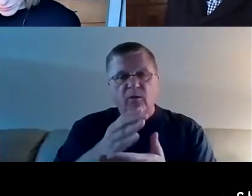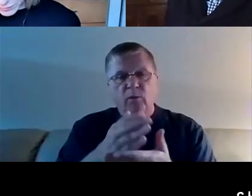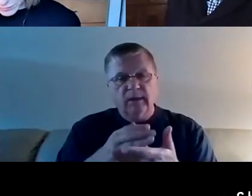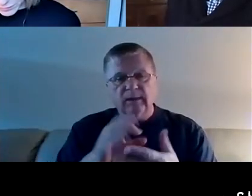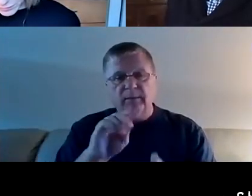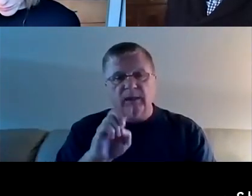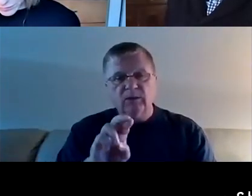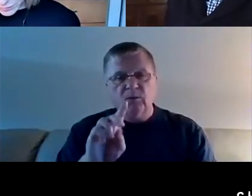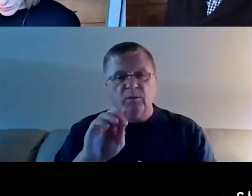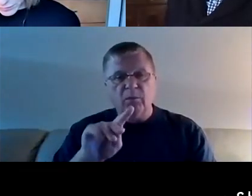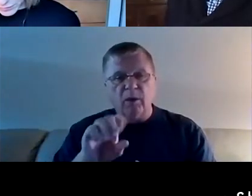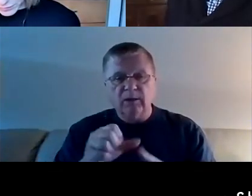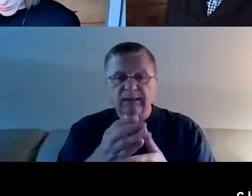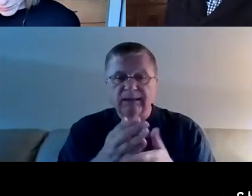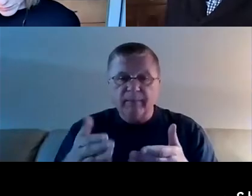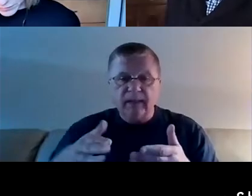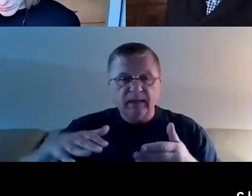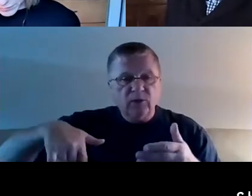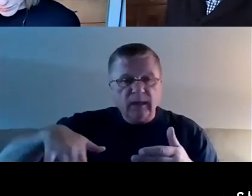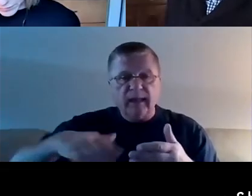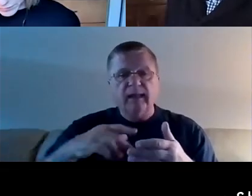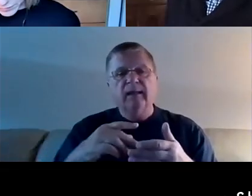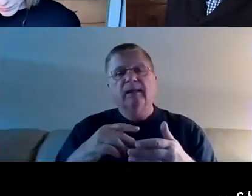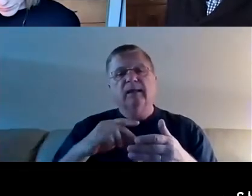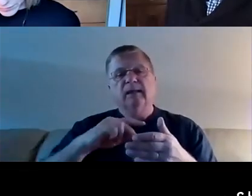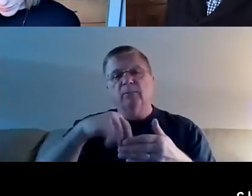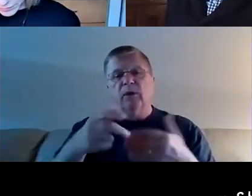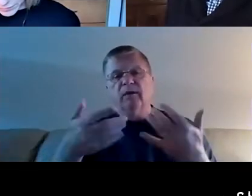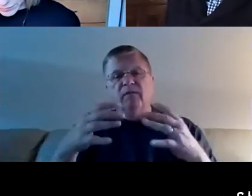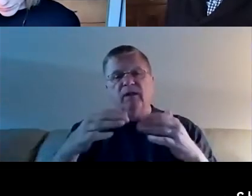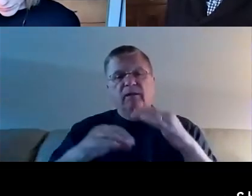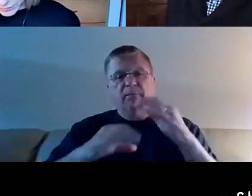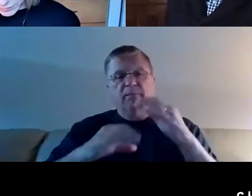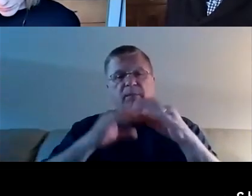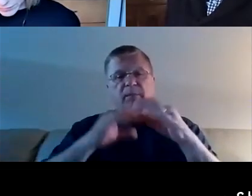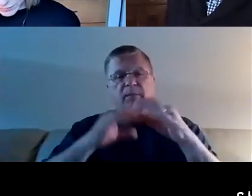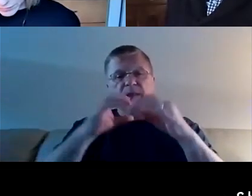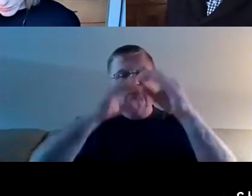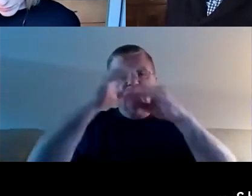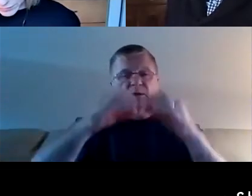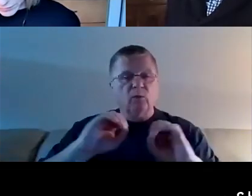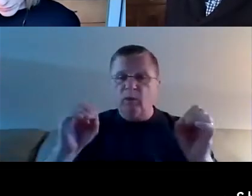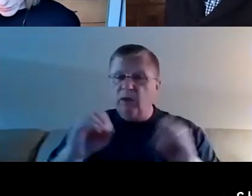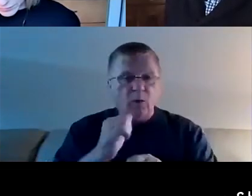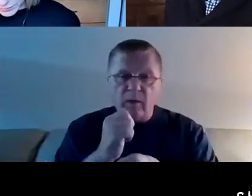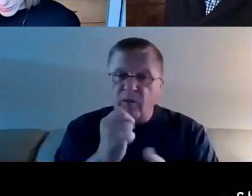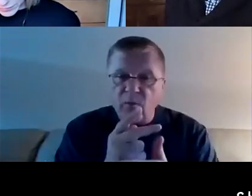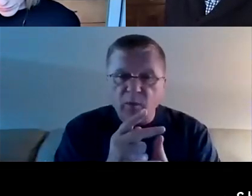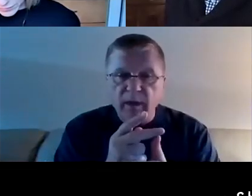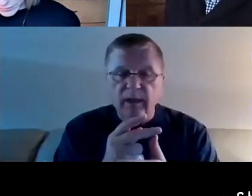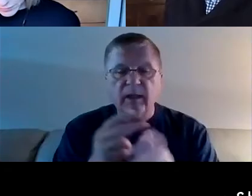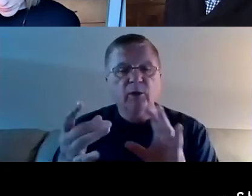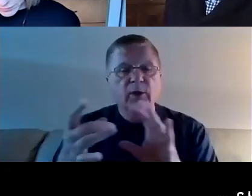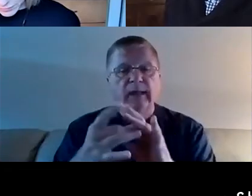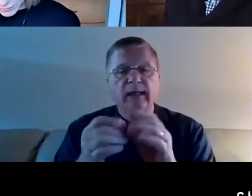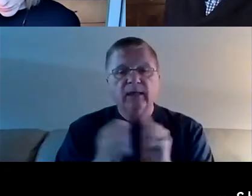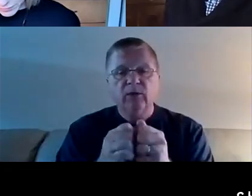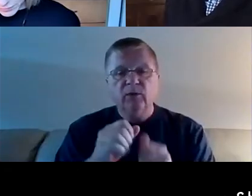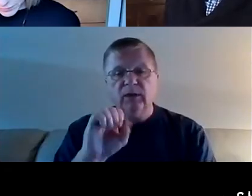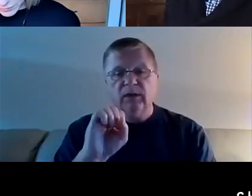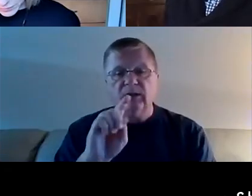some suggestion from some of the departments, is that with the online permitting,